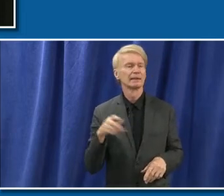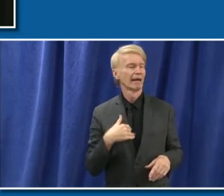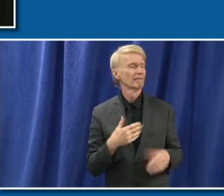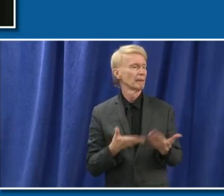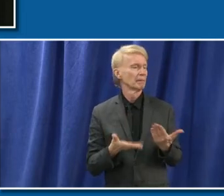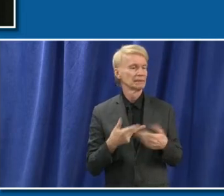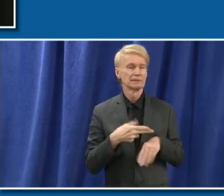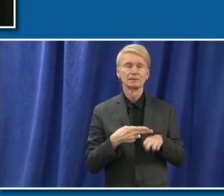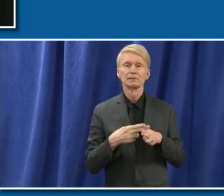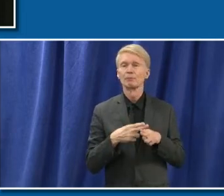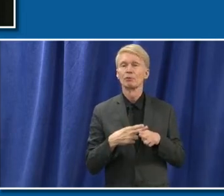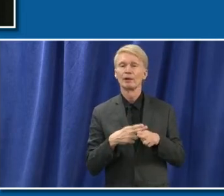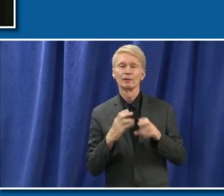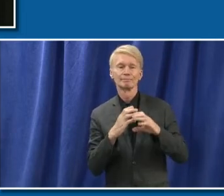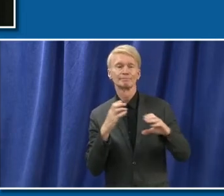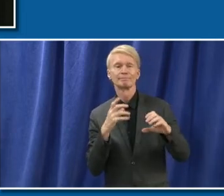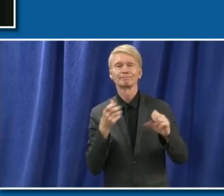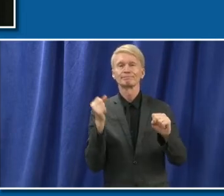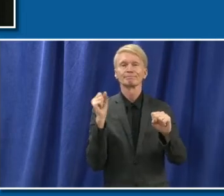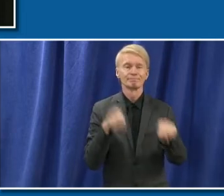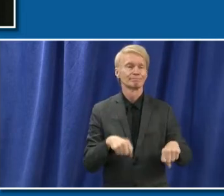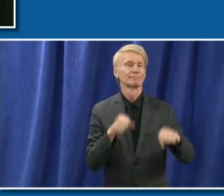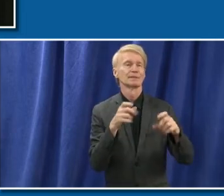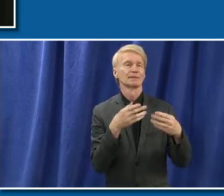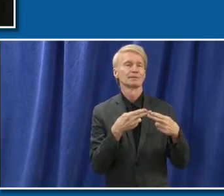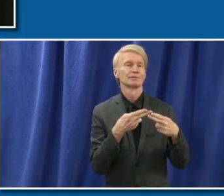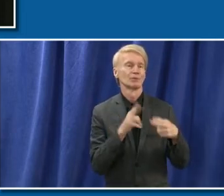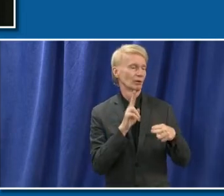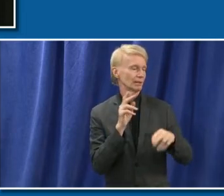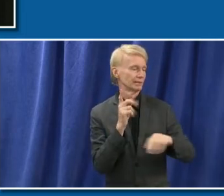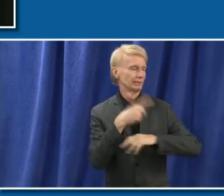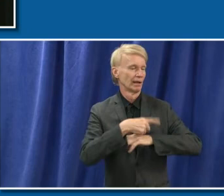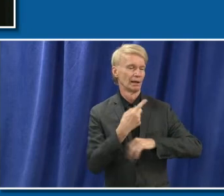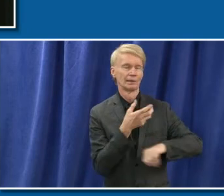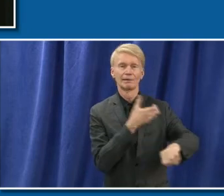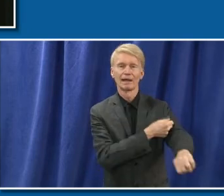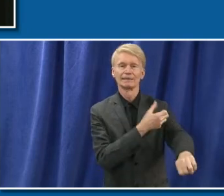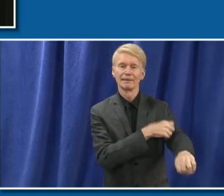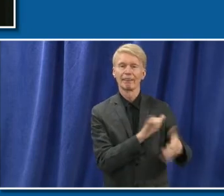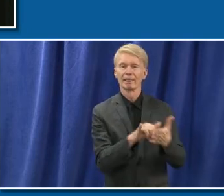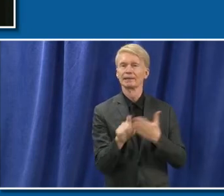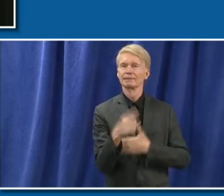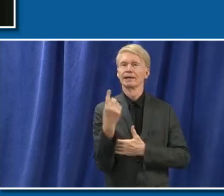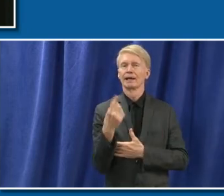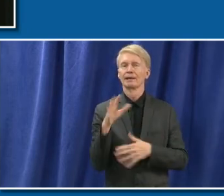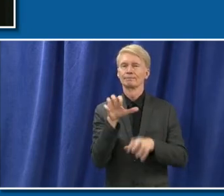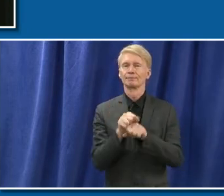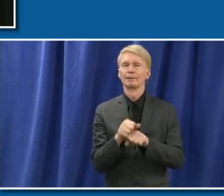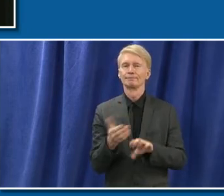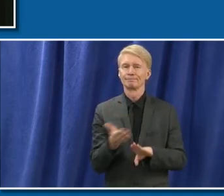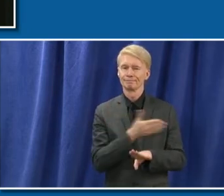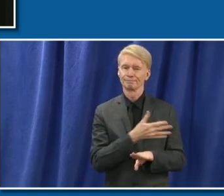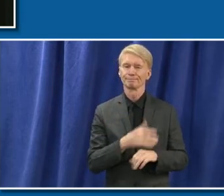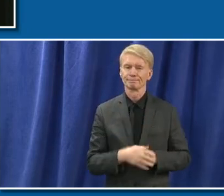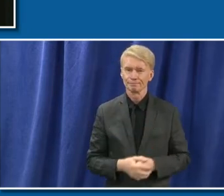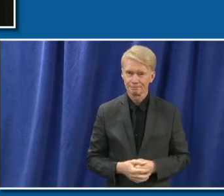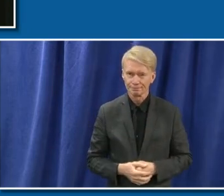with a vaccinating partner will also be a way to encourage people to get vaccine. Okay.